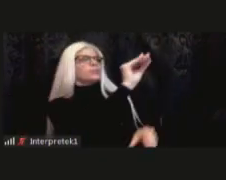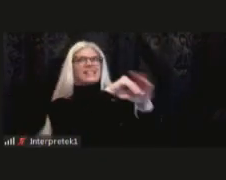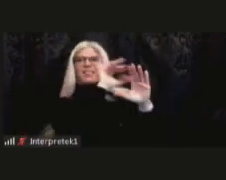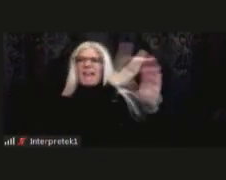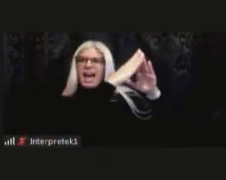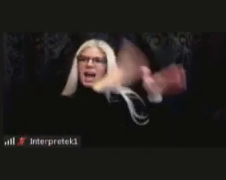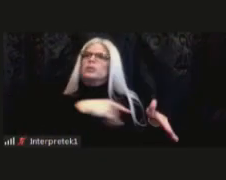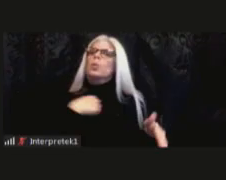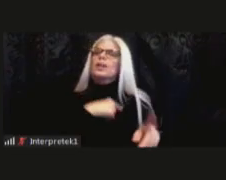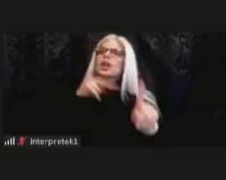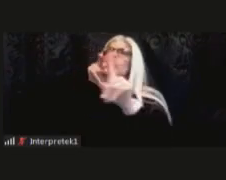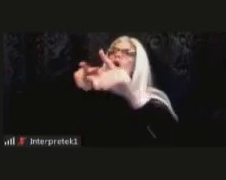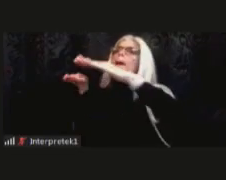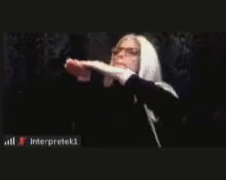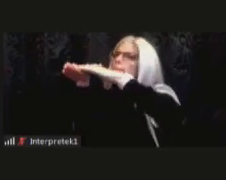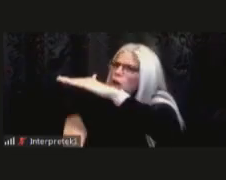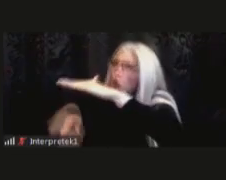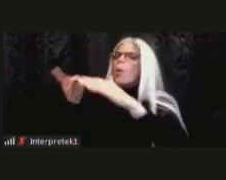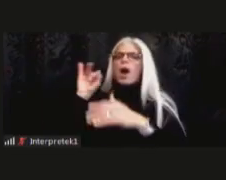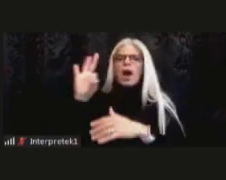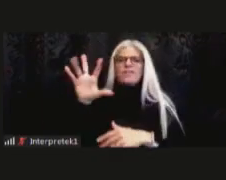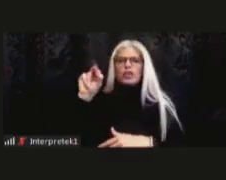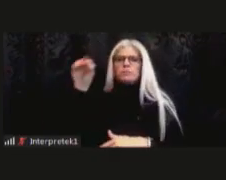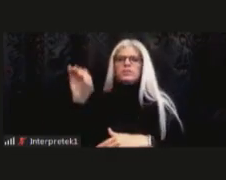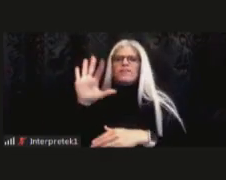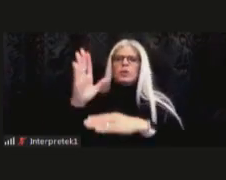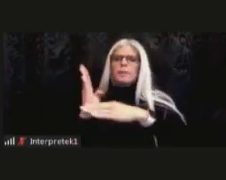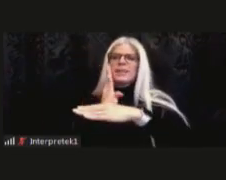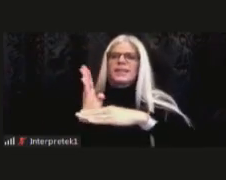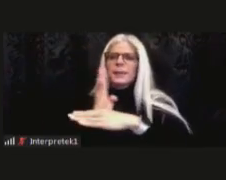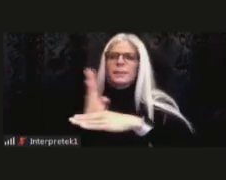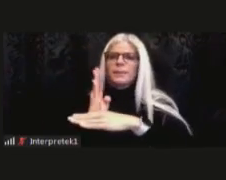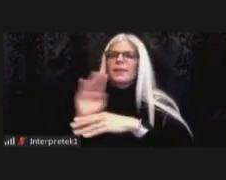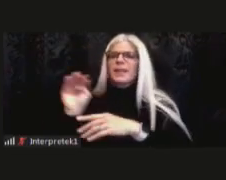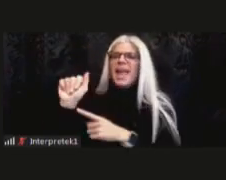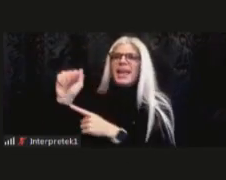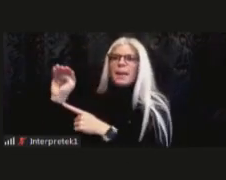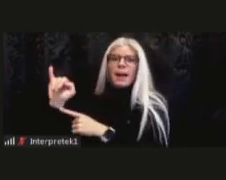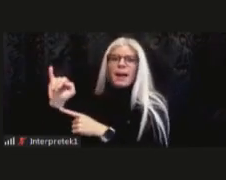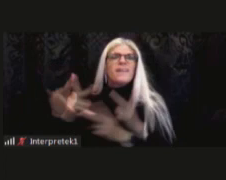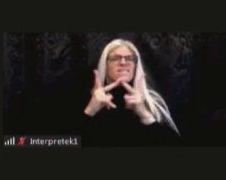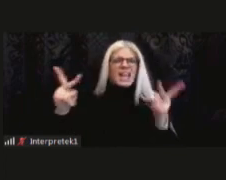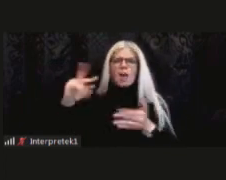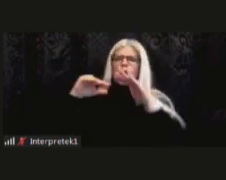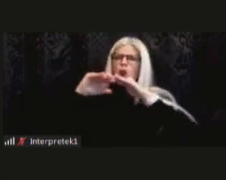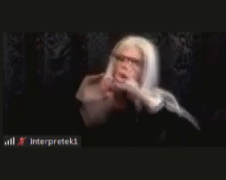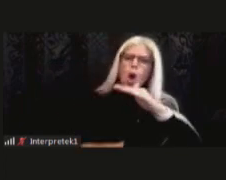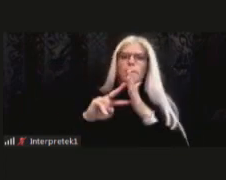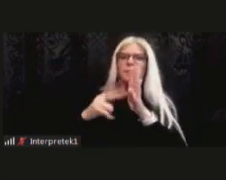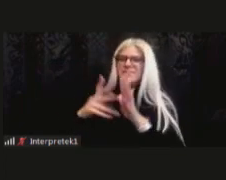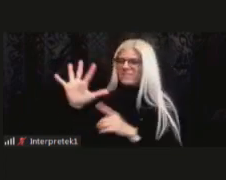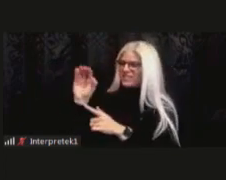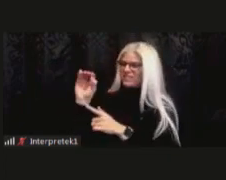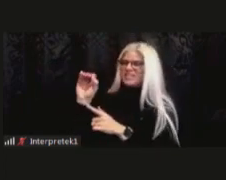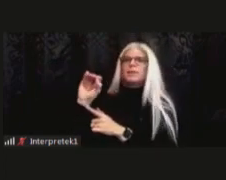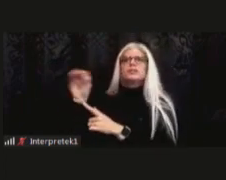median income. Very low income means below 50%. Low income means below 80%. Moderate income means below 120%.